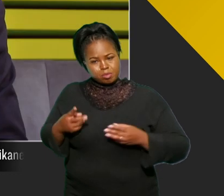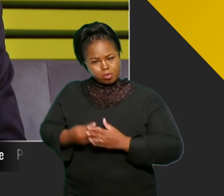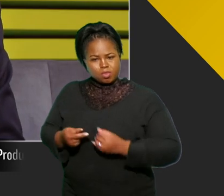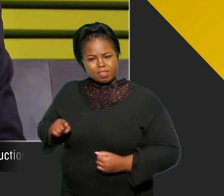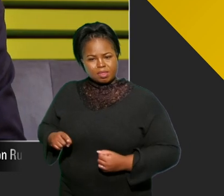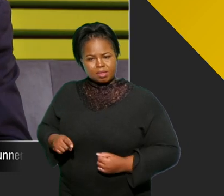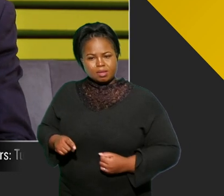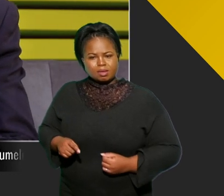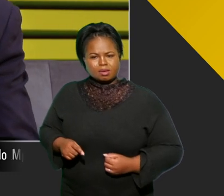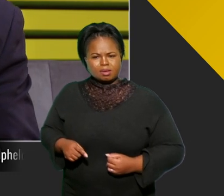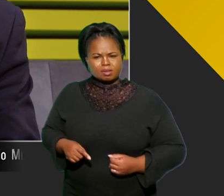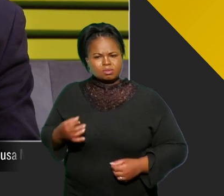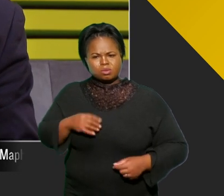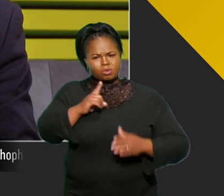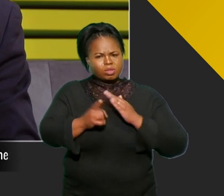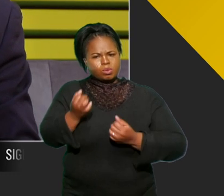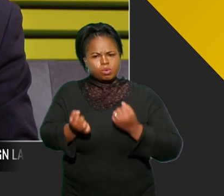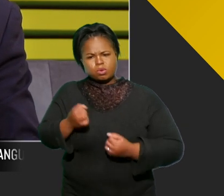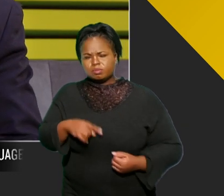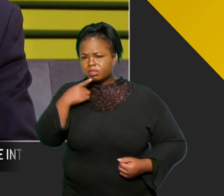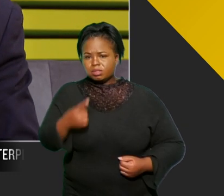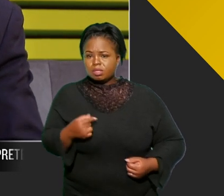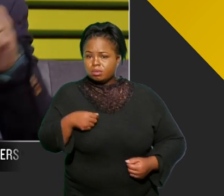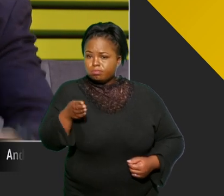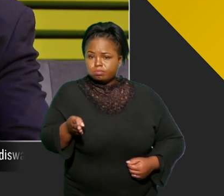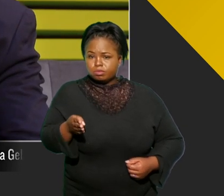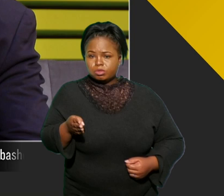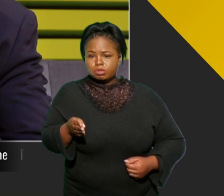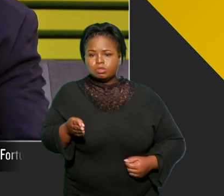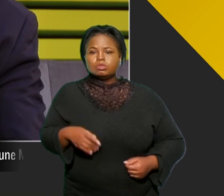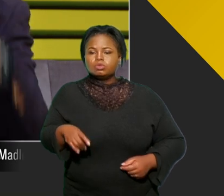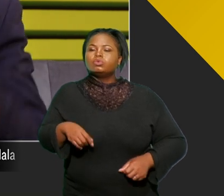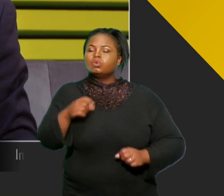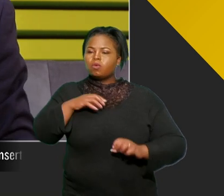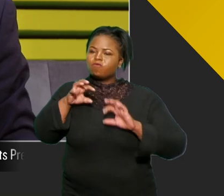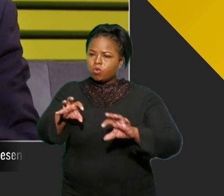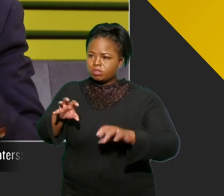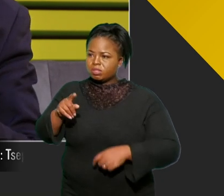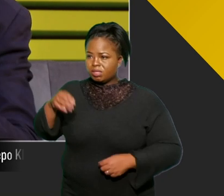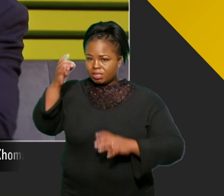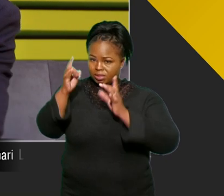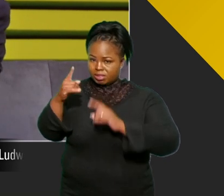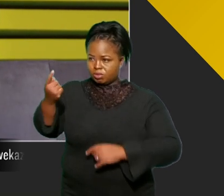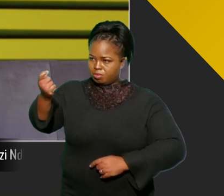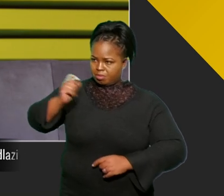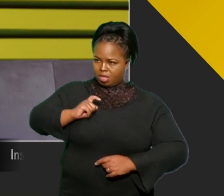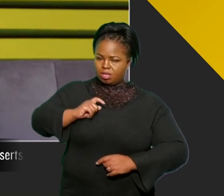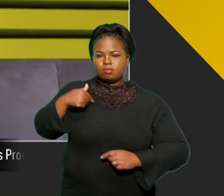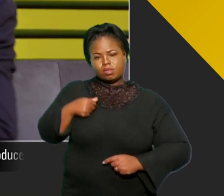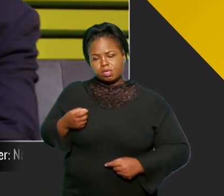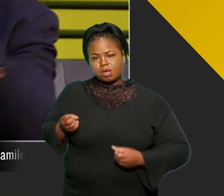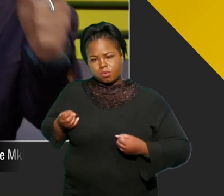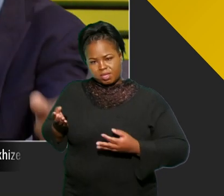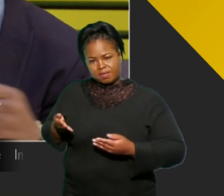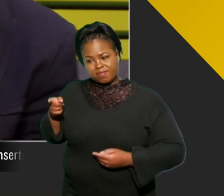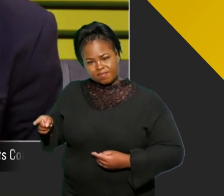Yes, but the landlord, Magaya Court, finally, no, I'm here to compel the city to pay me. I will provide that alternative,